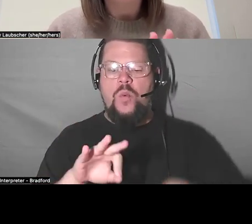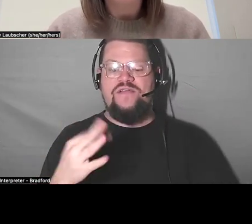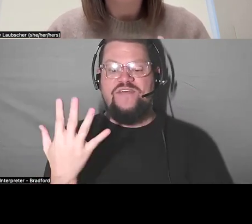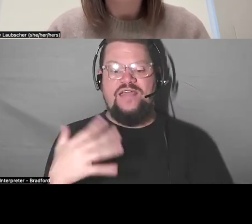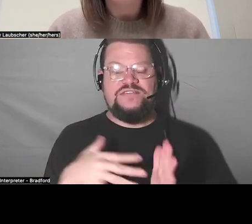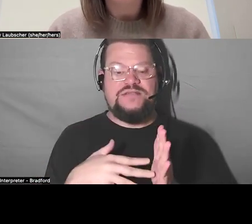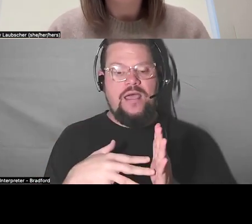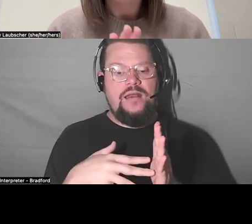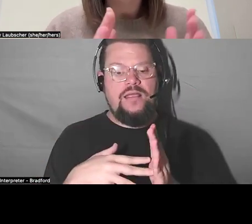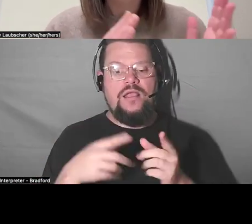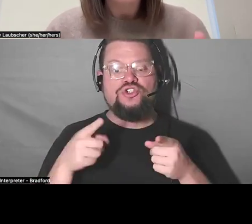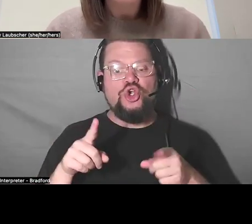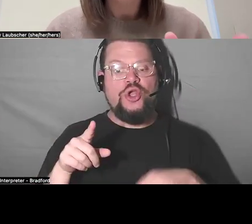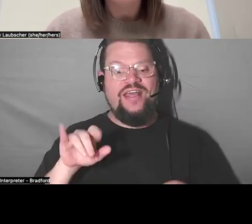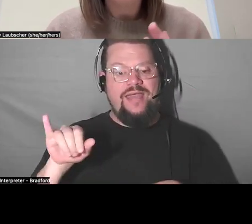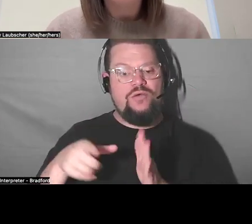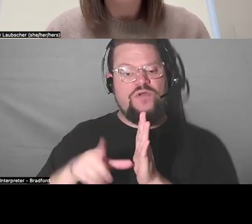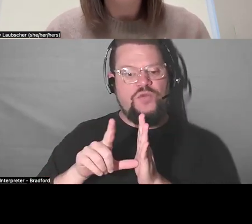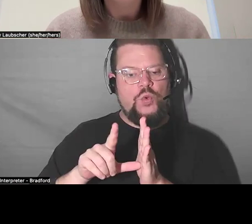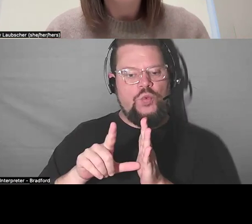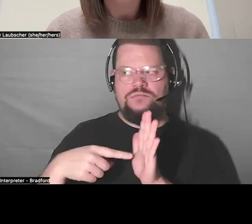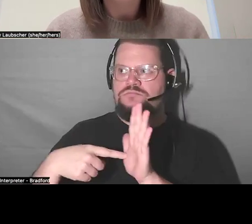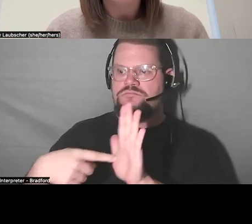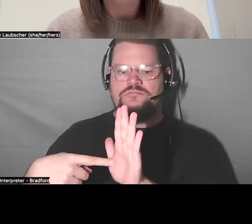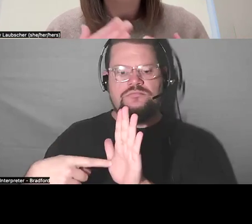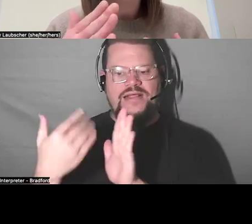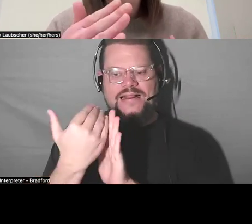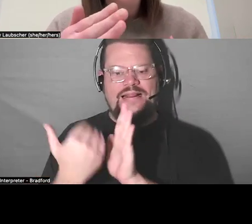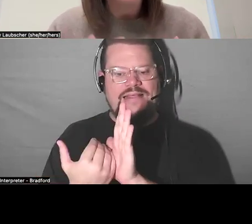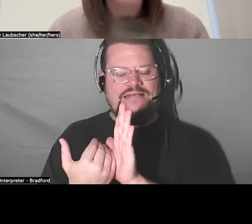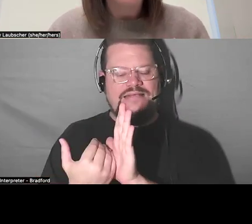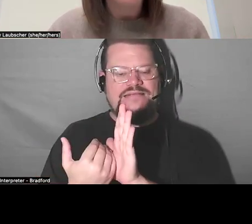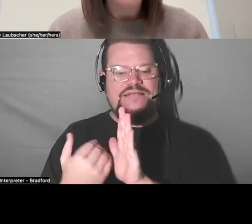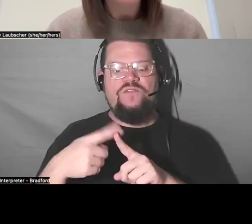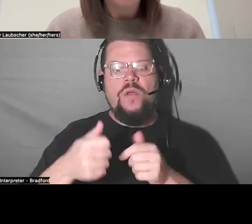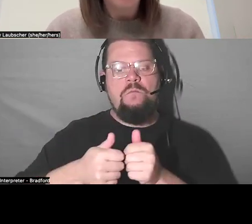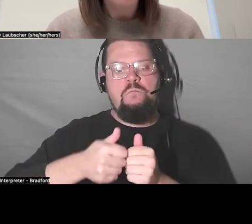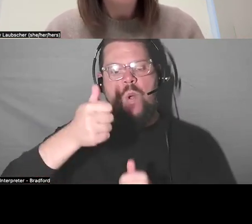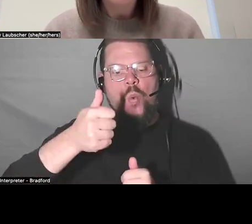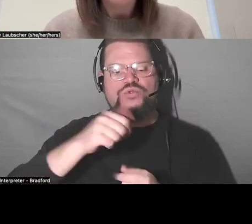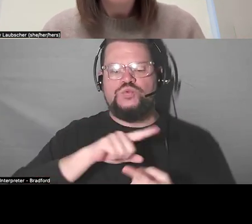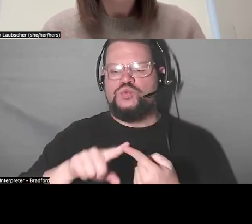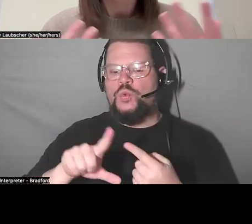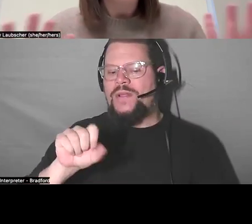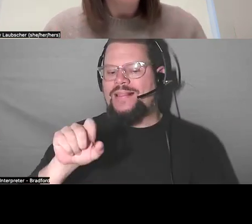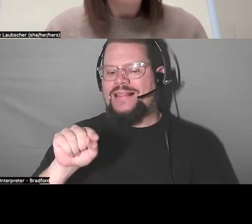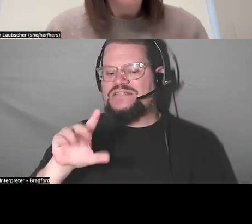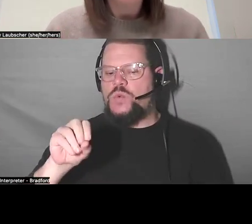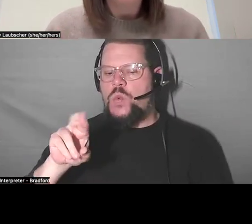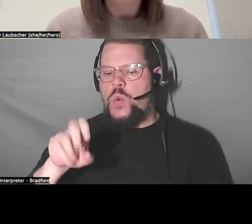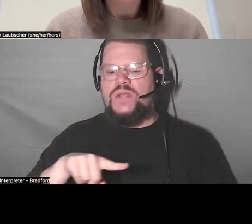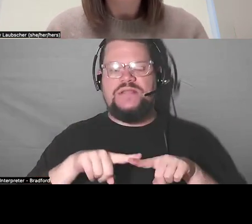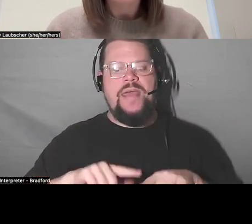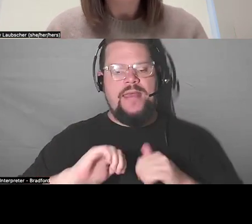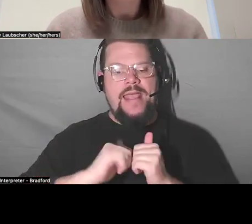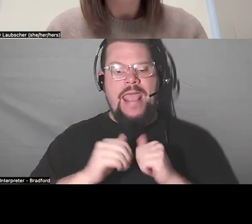4 out of the 5 studies in this review presented their core word lists in order from most to least core. So, depending on how